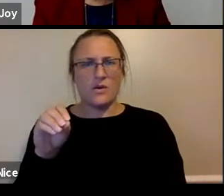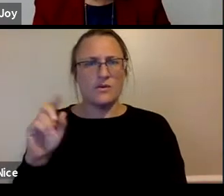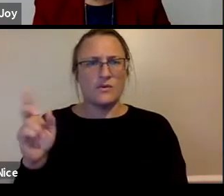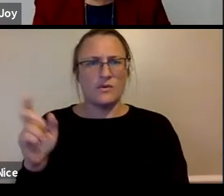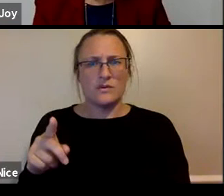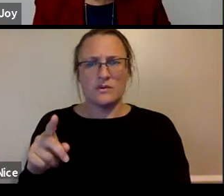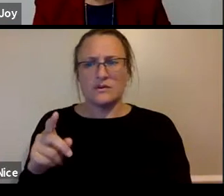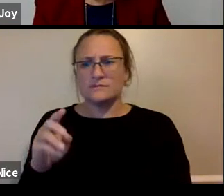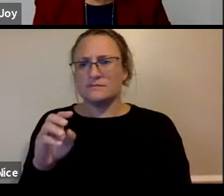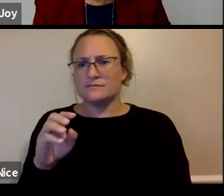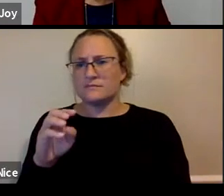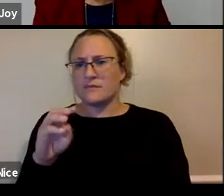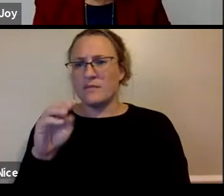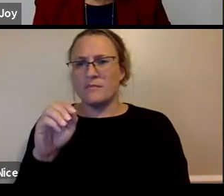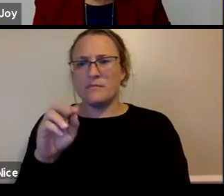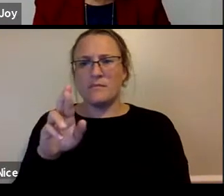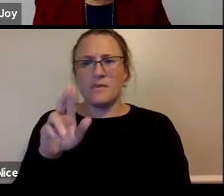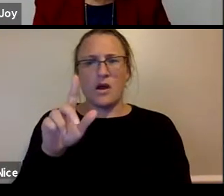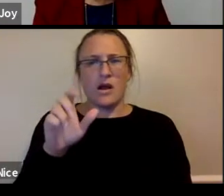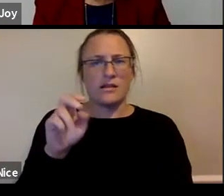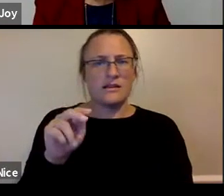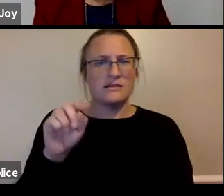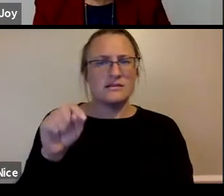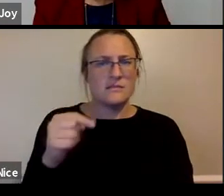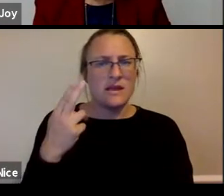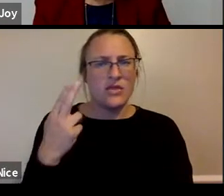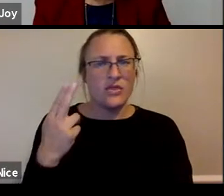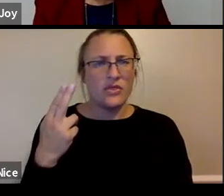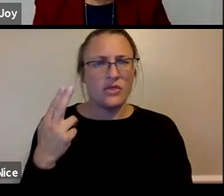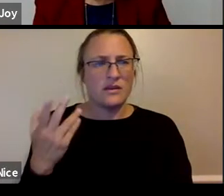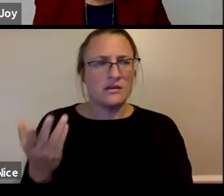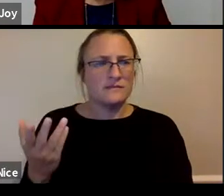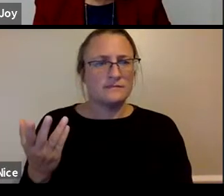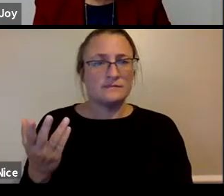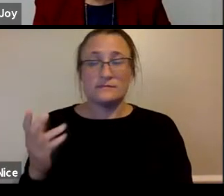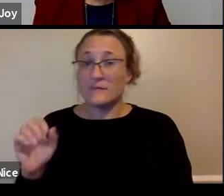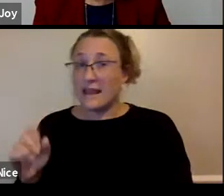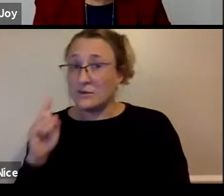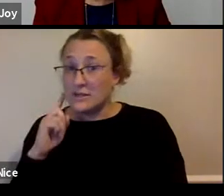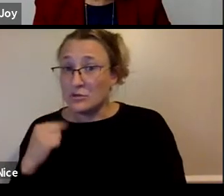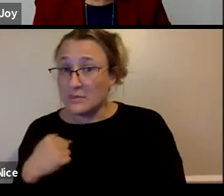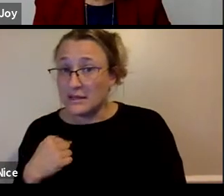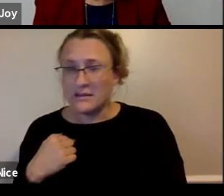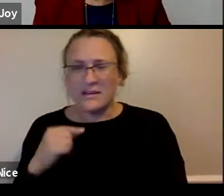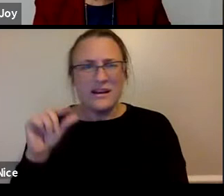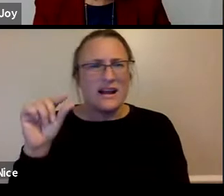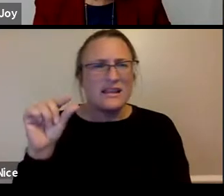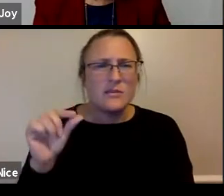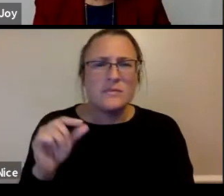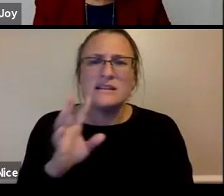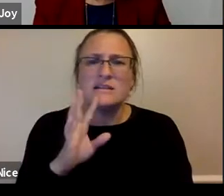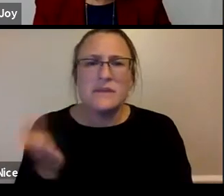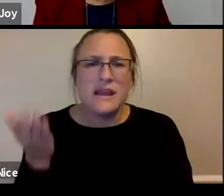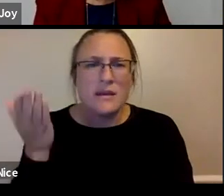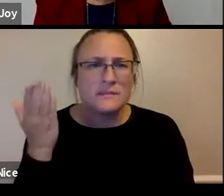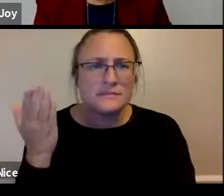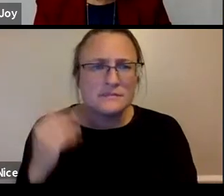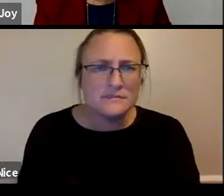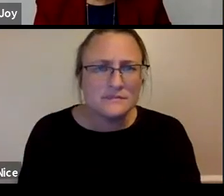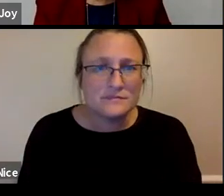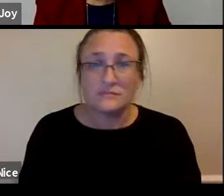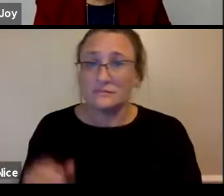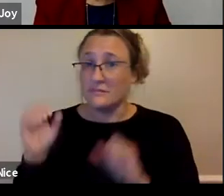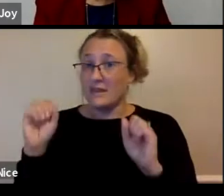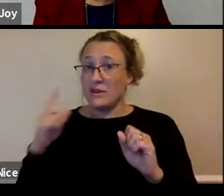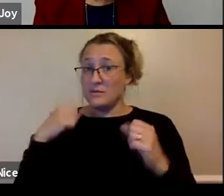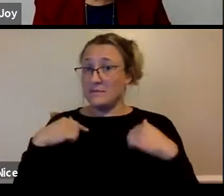Or Marlon Smith? Hello. Who do we have here? Can you hear me? Just barely. You have to speak up a little louder. Can you hear